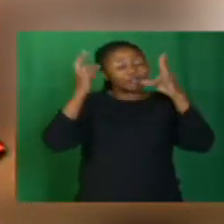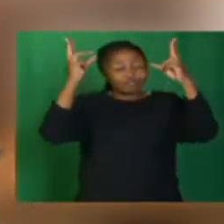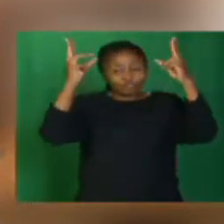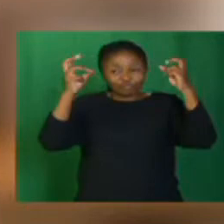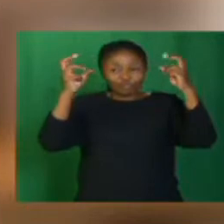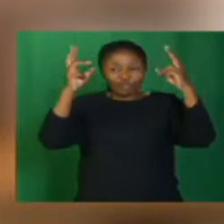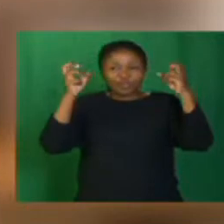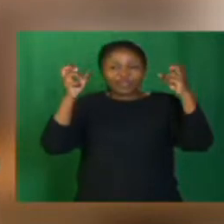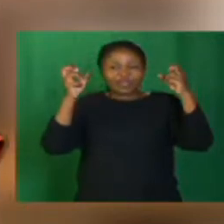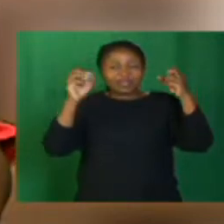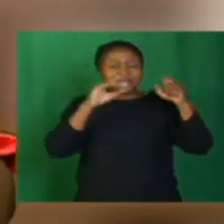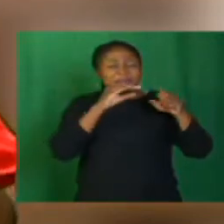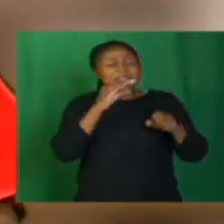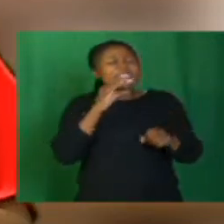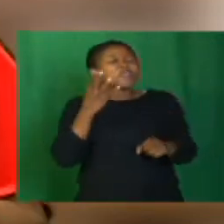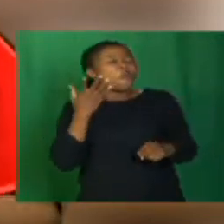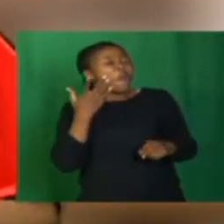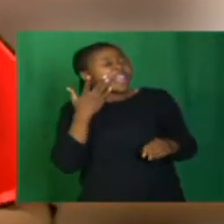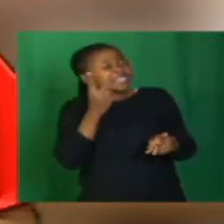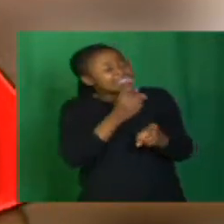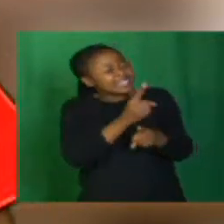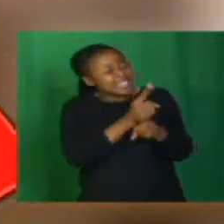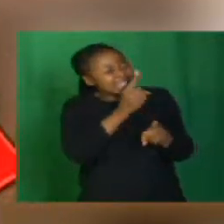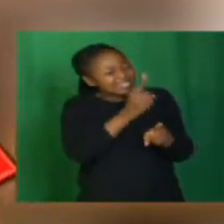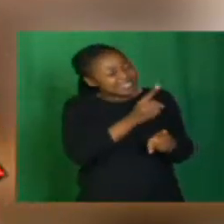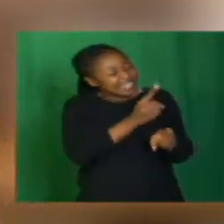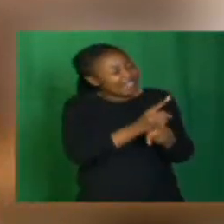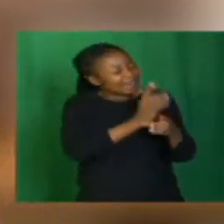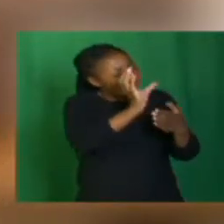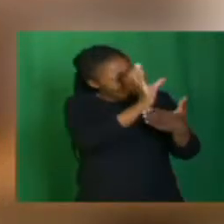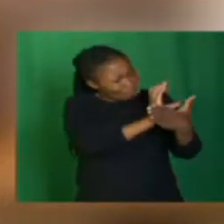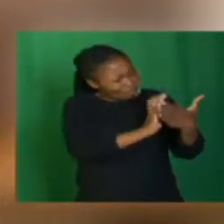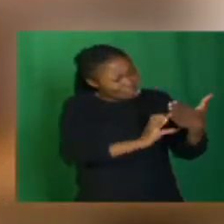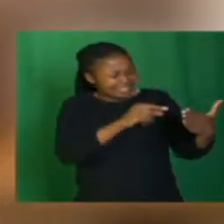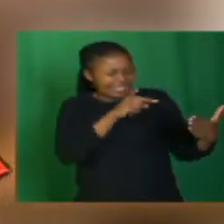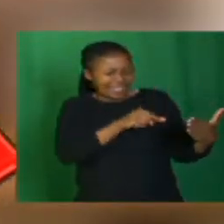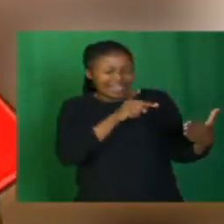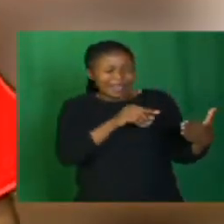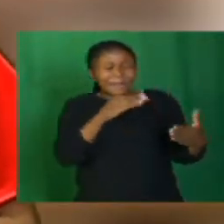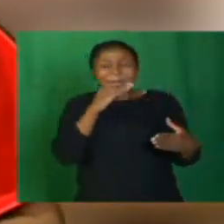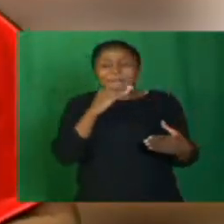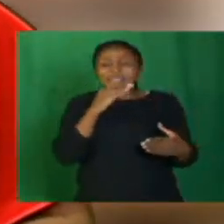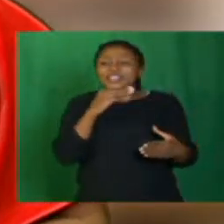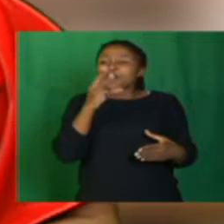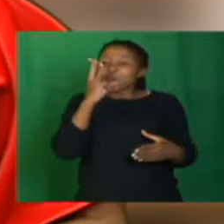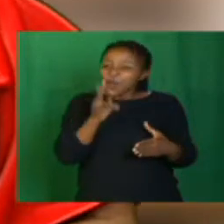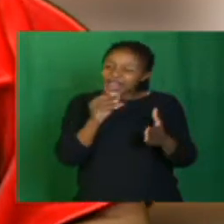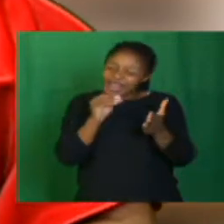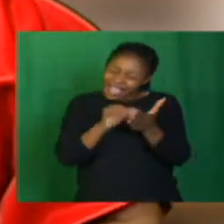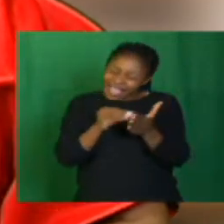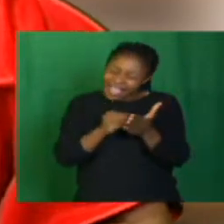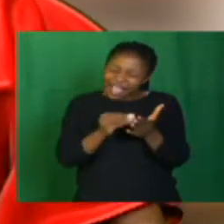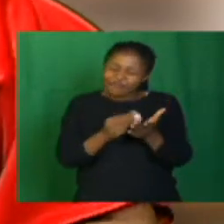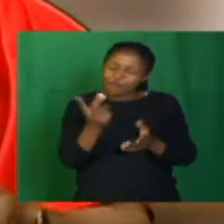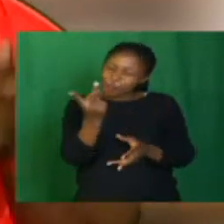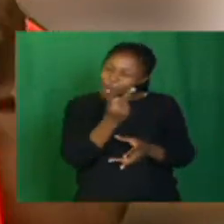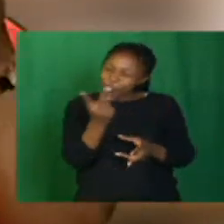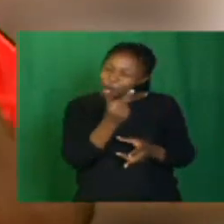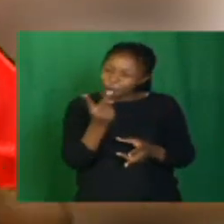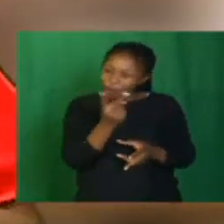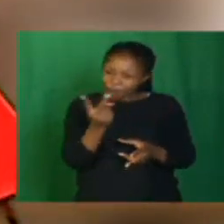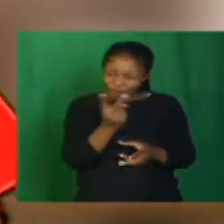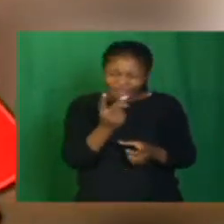writing, you present a balanced examination of the issue. In argumentative writing,